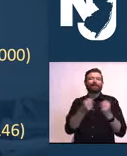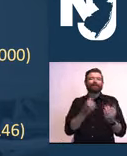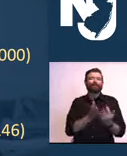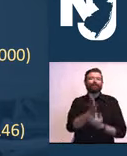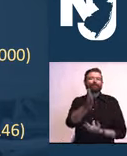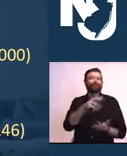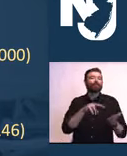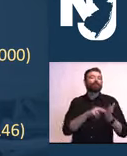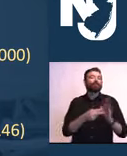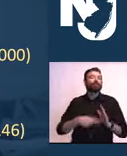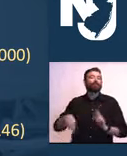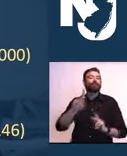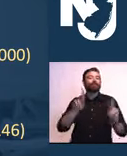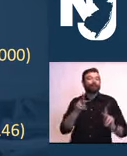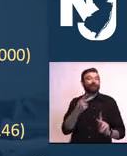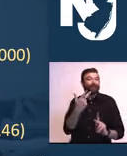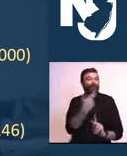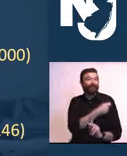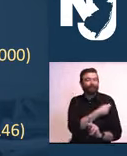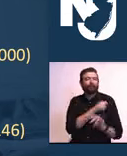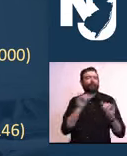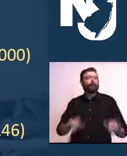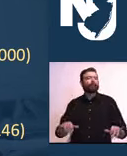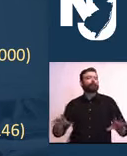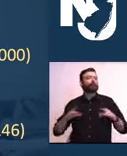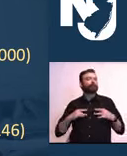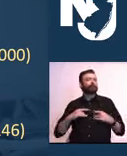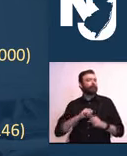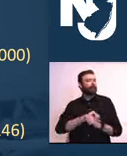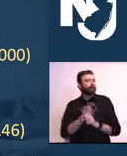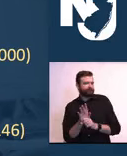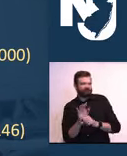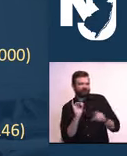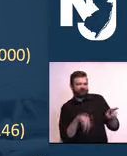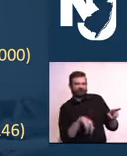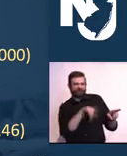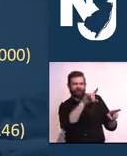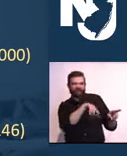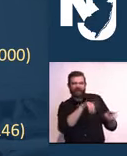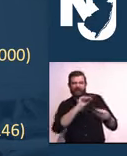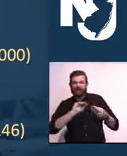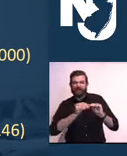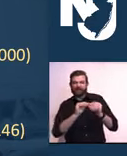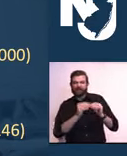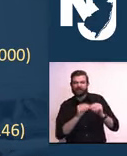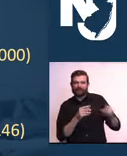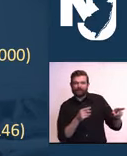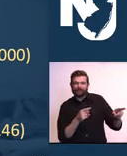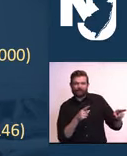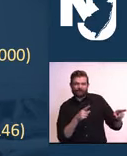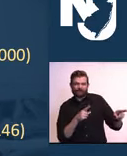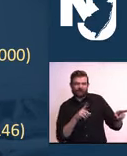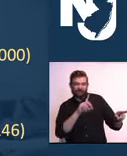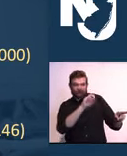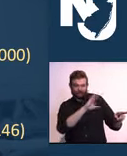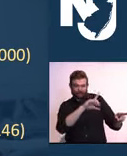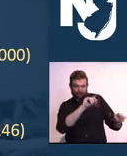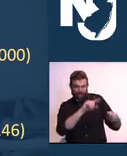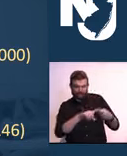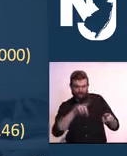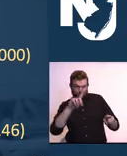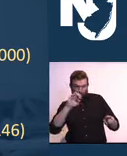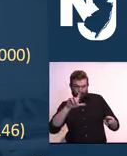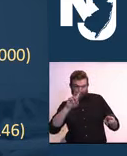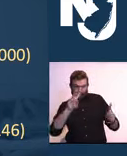Disease Service. Here are the preliminary numbers for the week December 20 through December 26th.